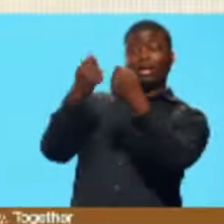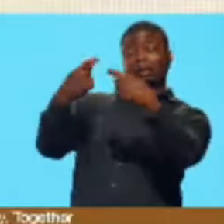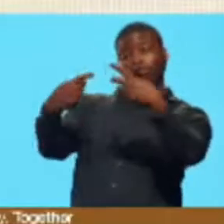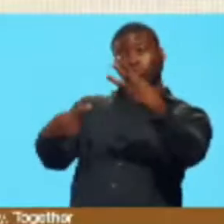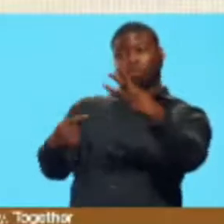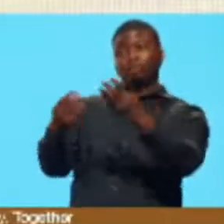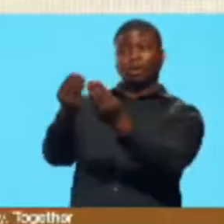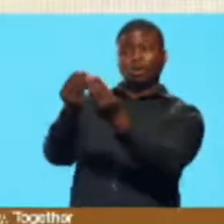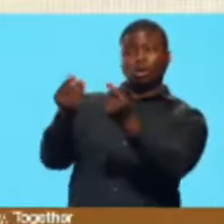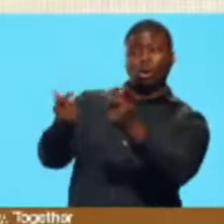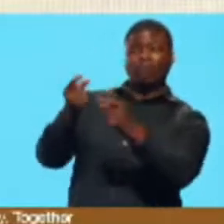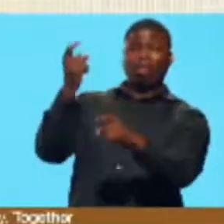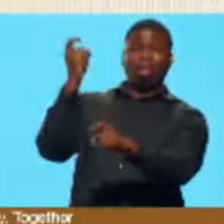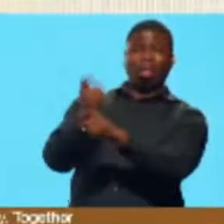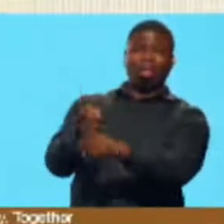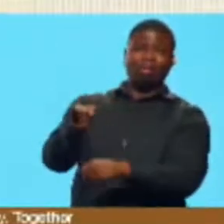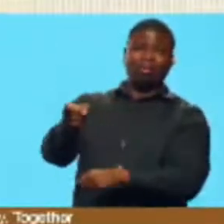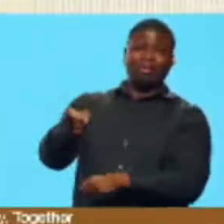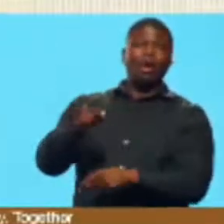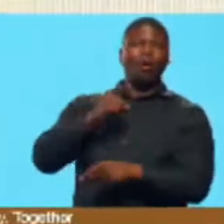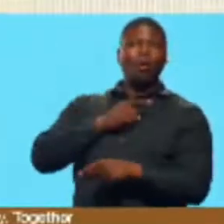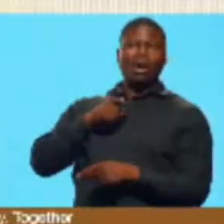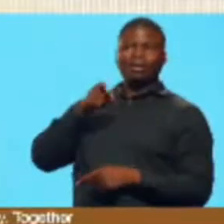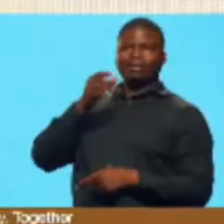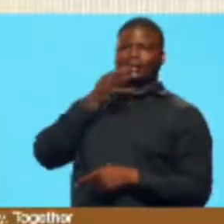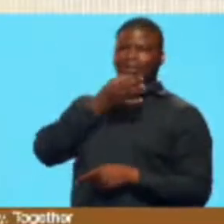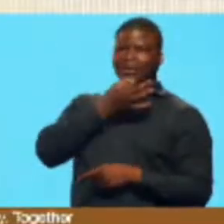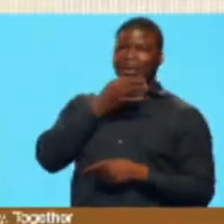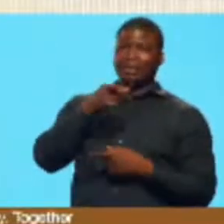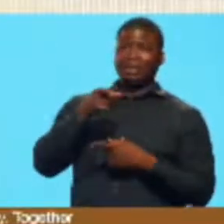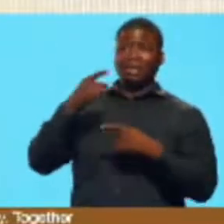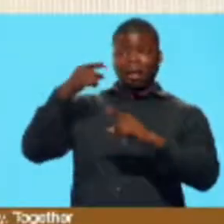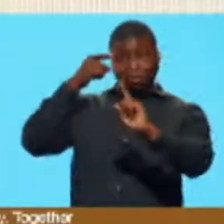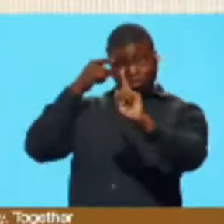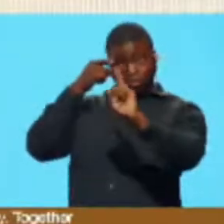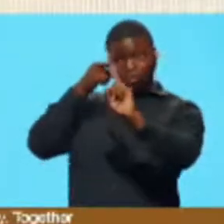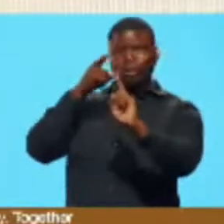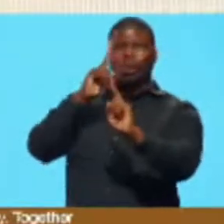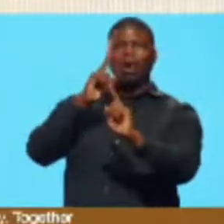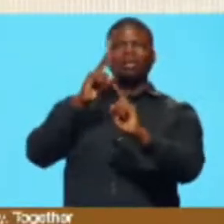tell you that our mandate is to deal with infrastructure.